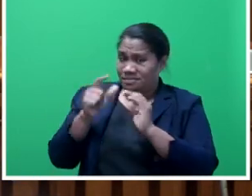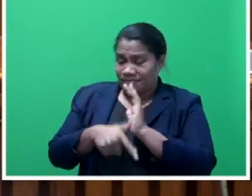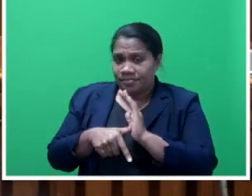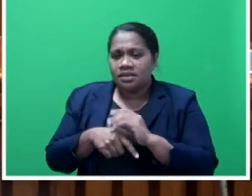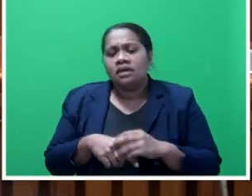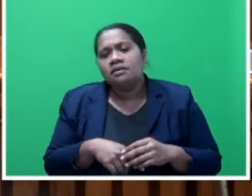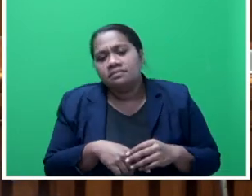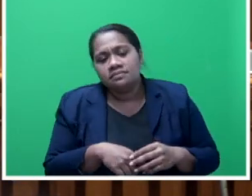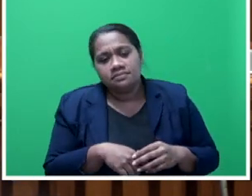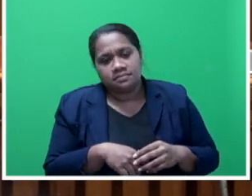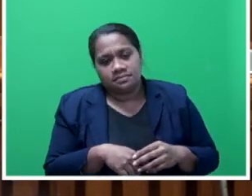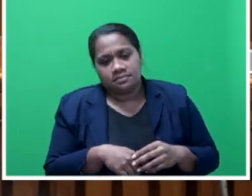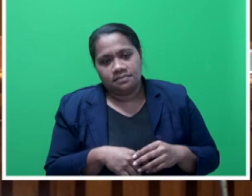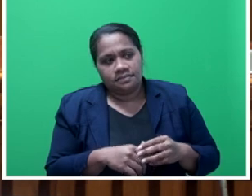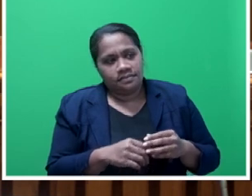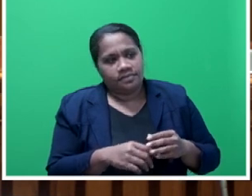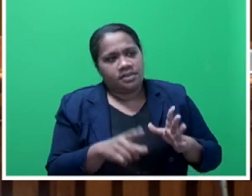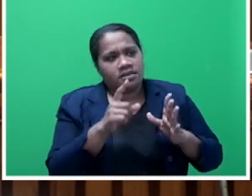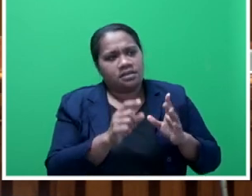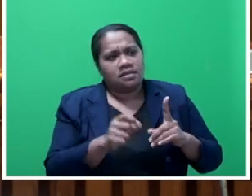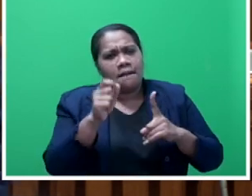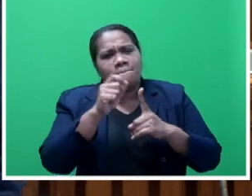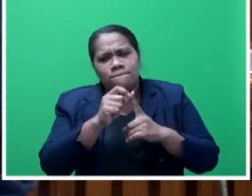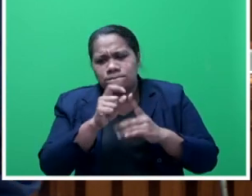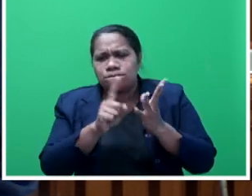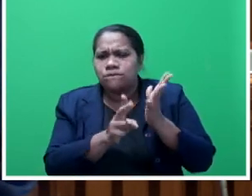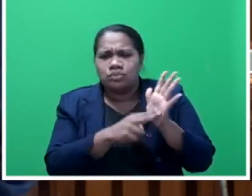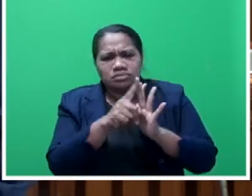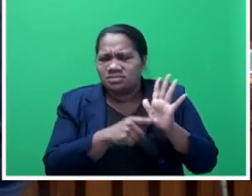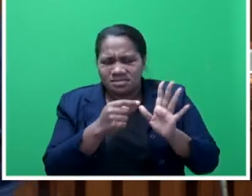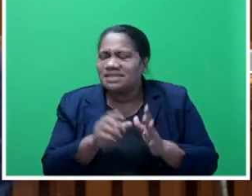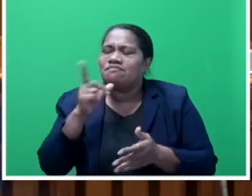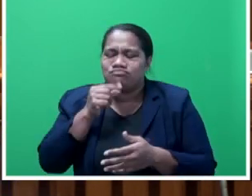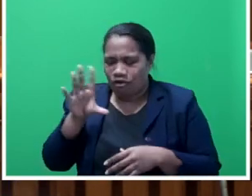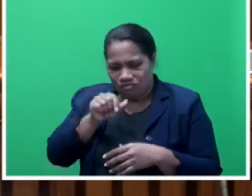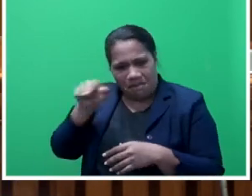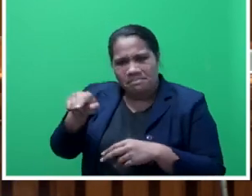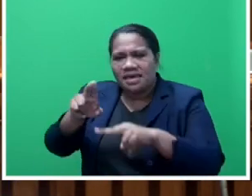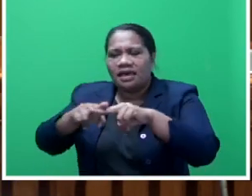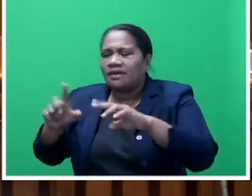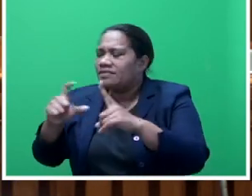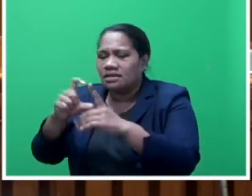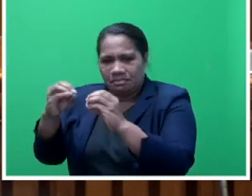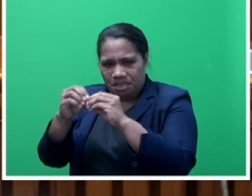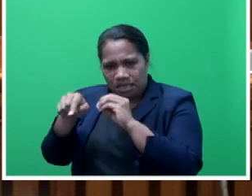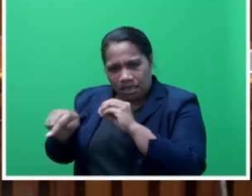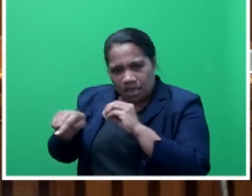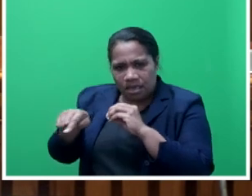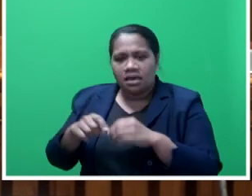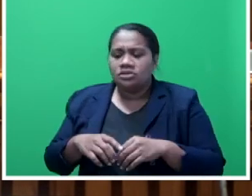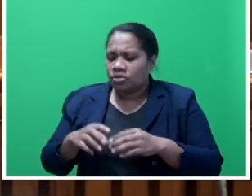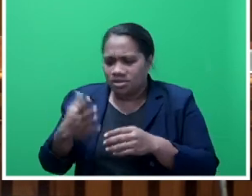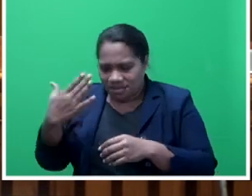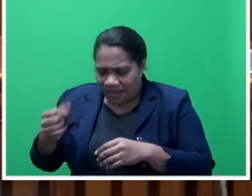CEOs, even the Harry Punjas of this world have borrowed from FDB and various other institutions. They set up those companies, and the interest rates